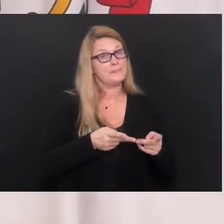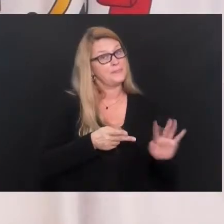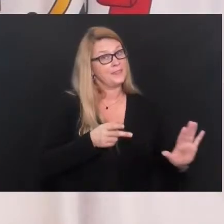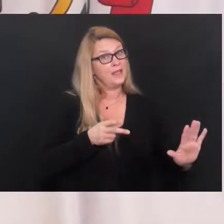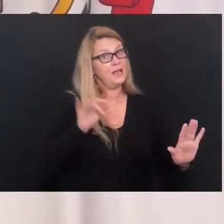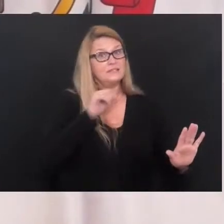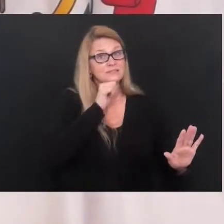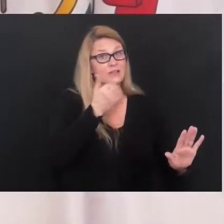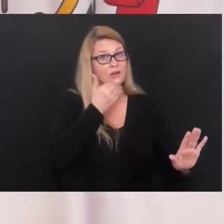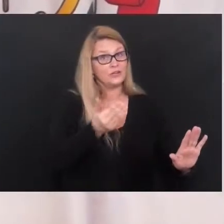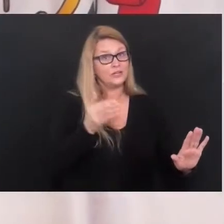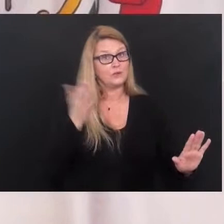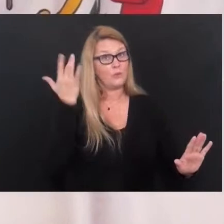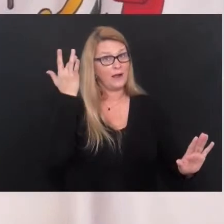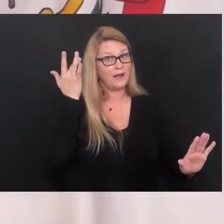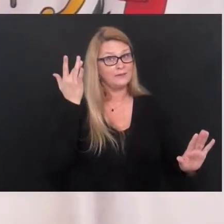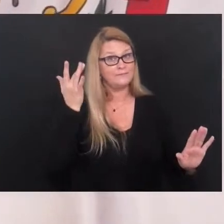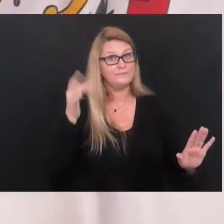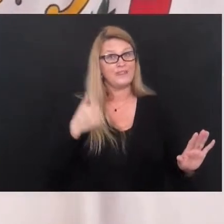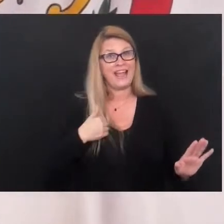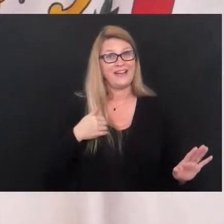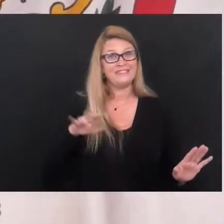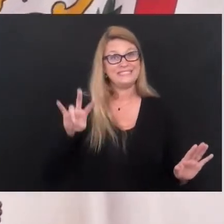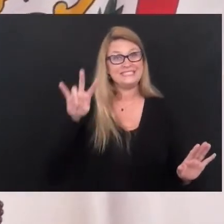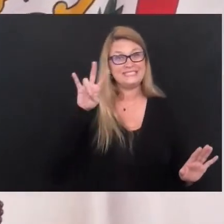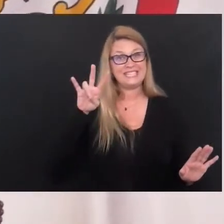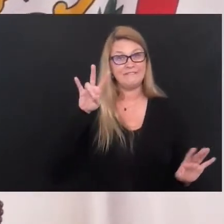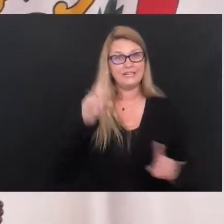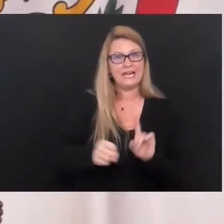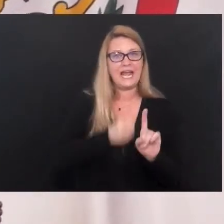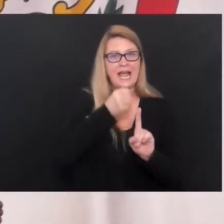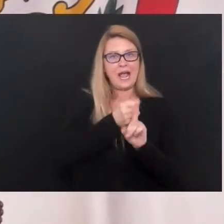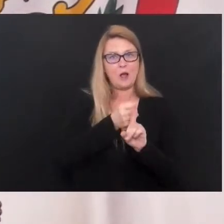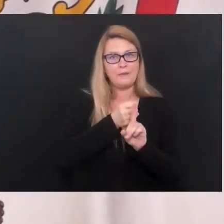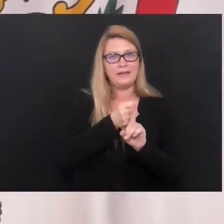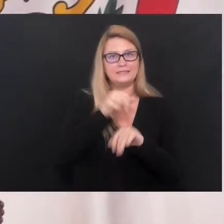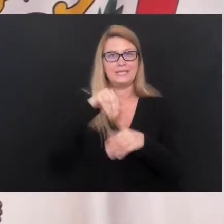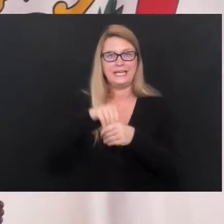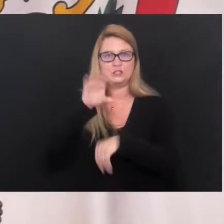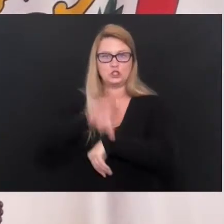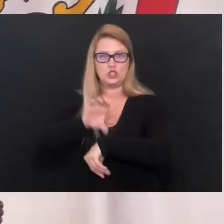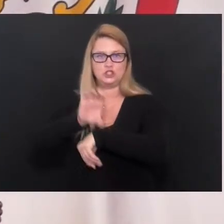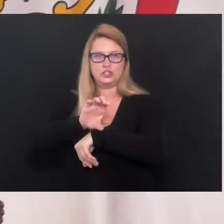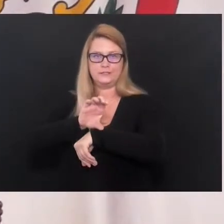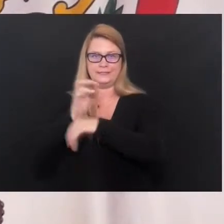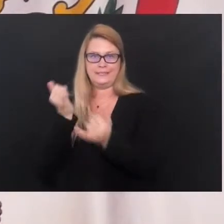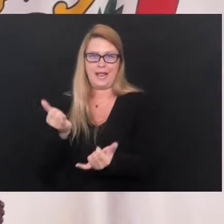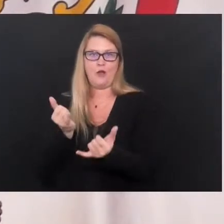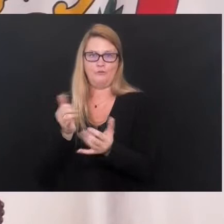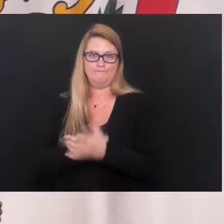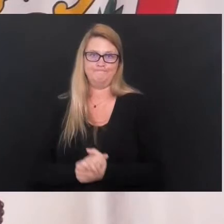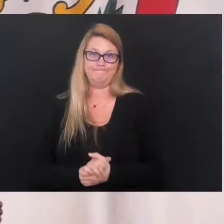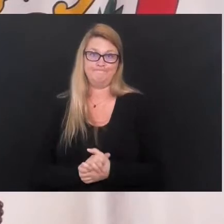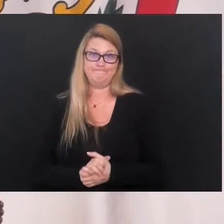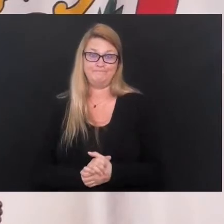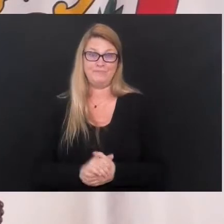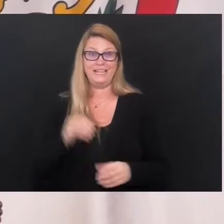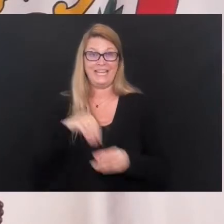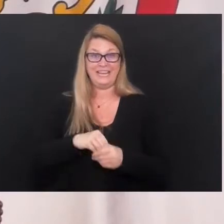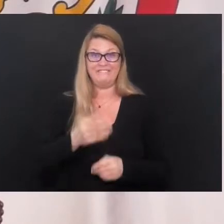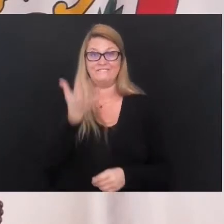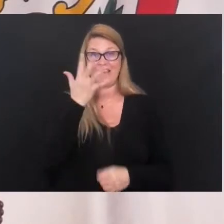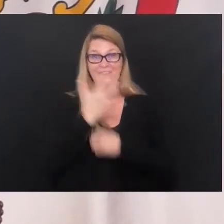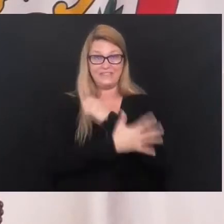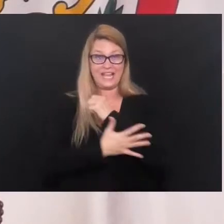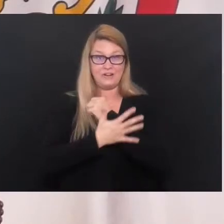right here. We have 7 outbreaks in our church community, you know, and that's in 5